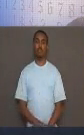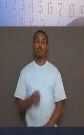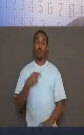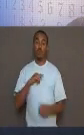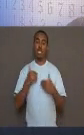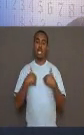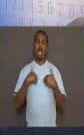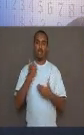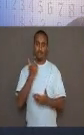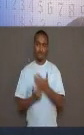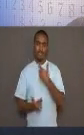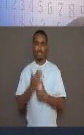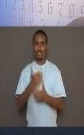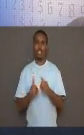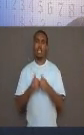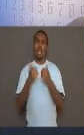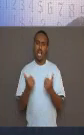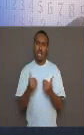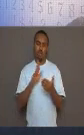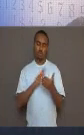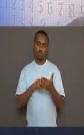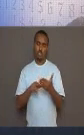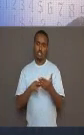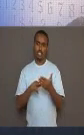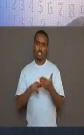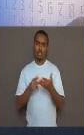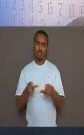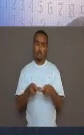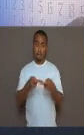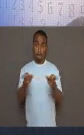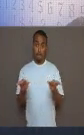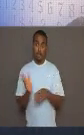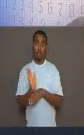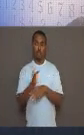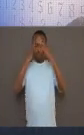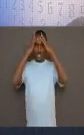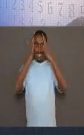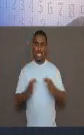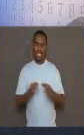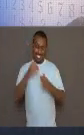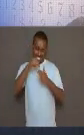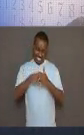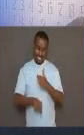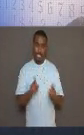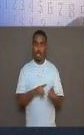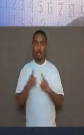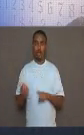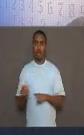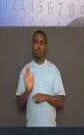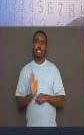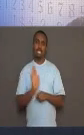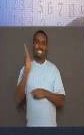We have discussed how to study the plot of a film to determine details about